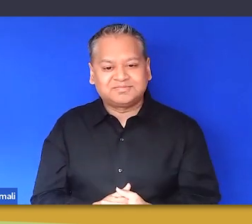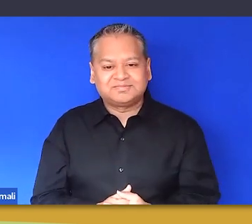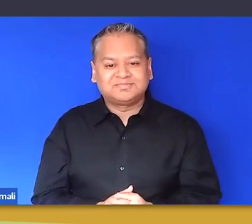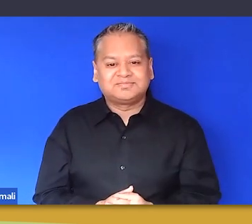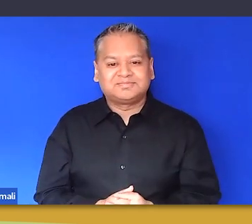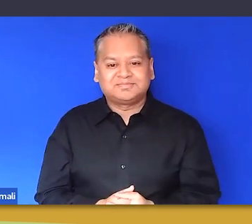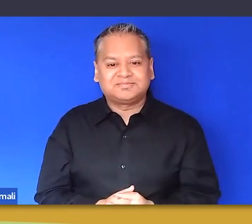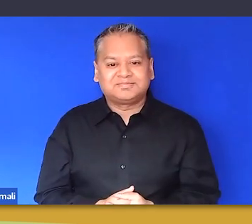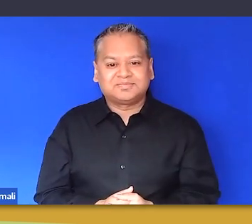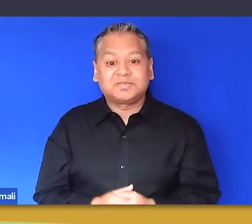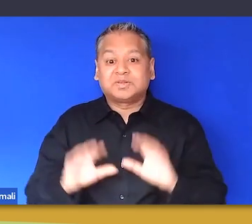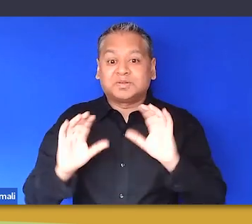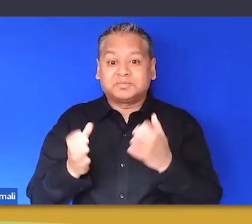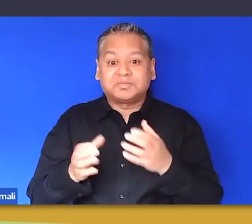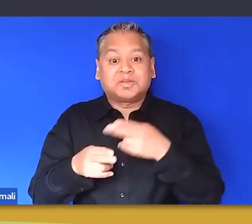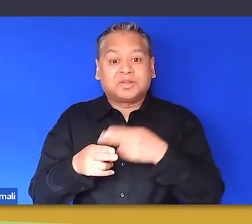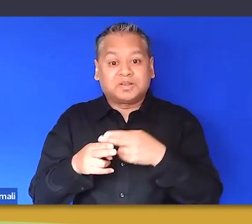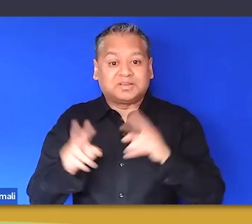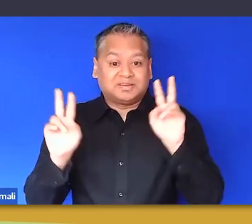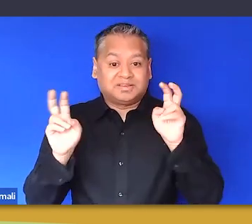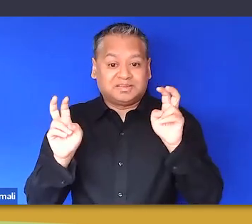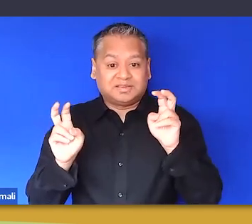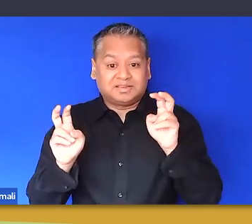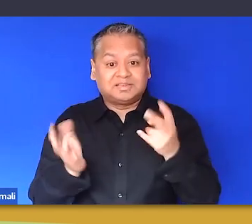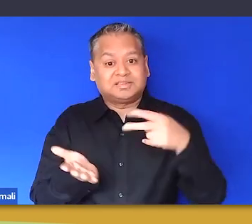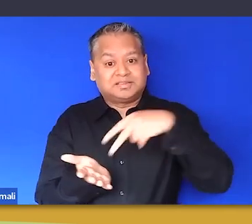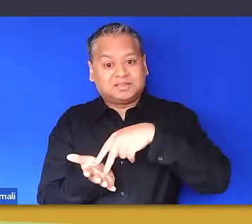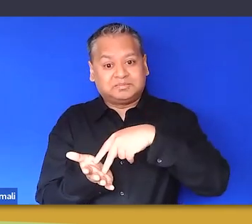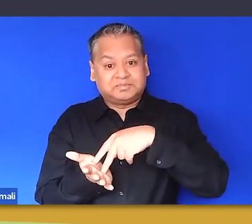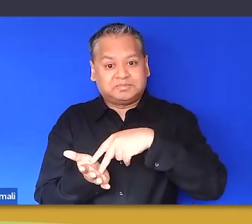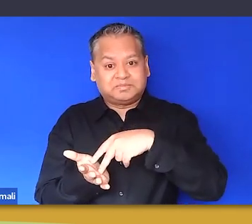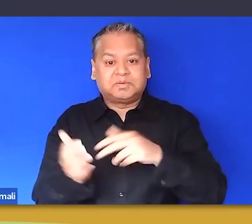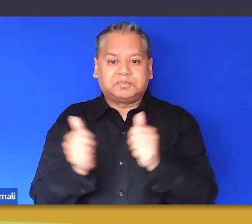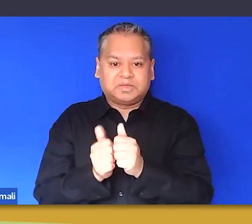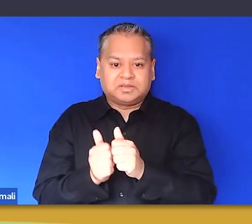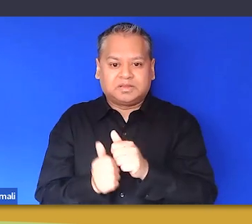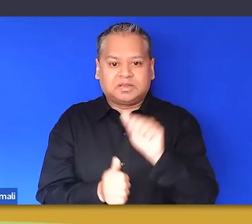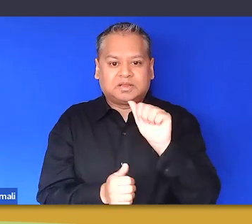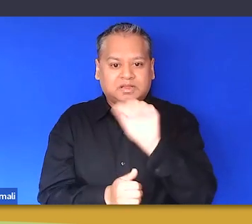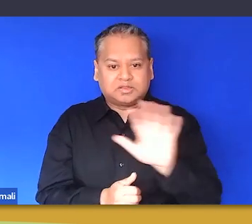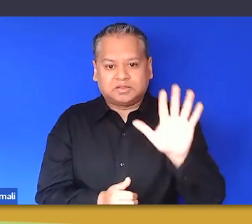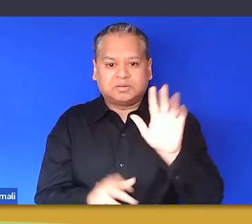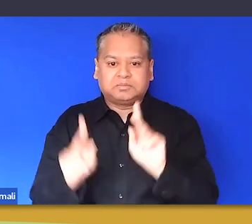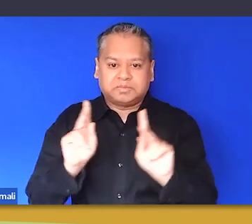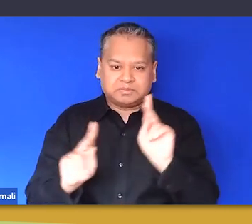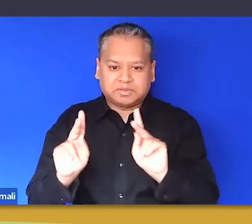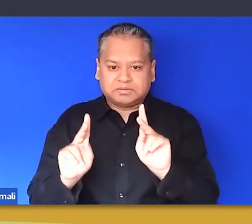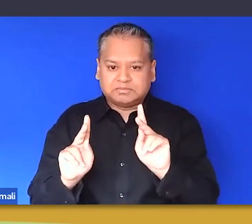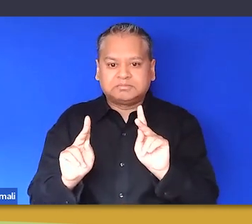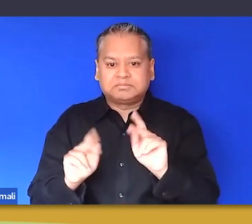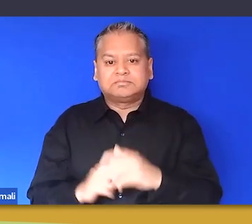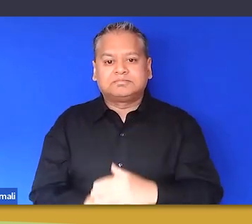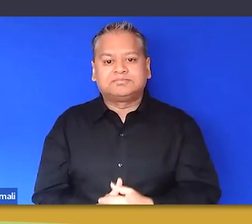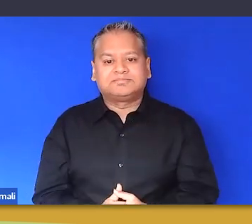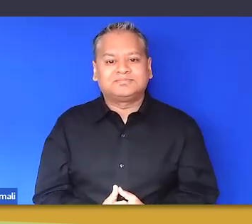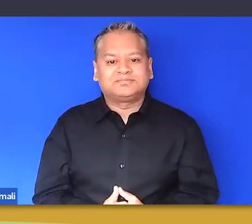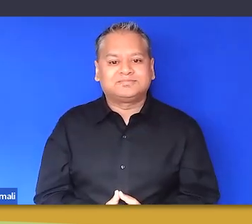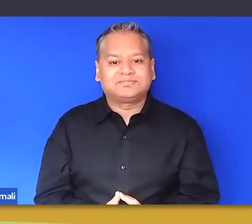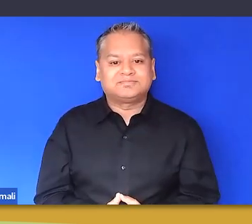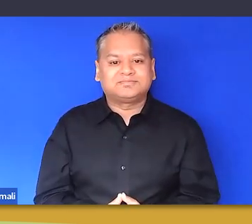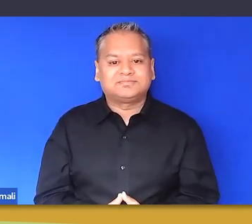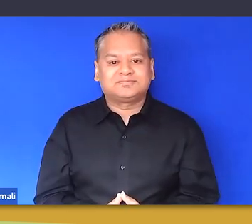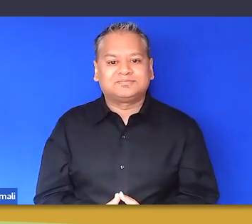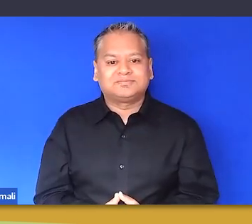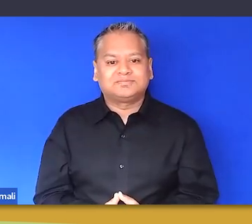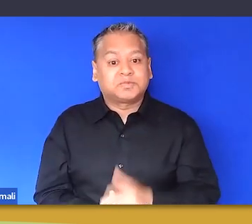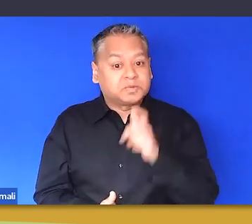represented by Doris Ma today. The organization is being recognized for its work to support victims of anti-Asian